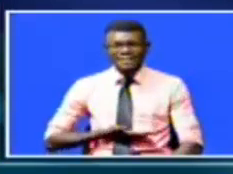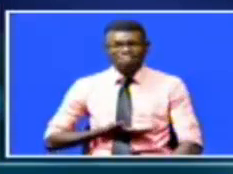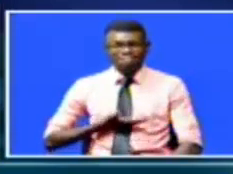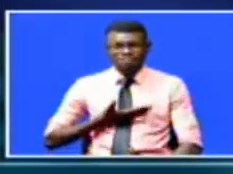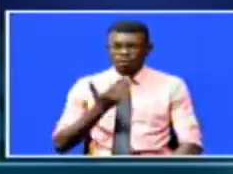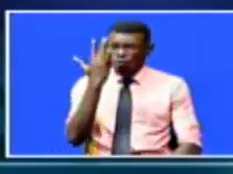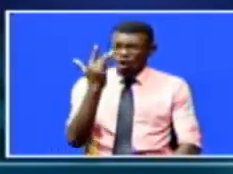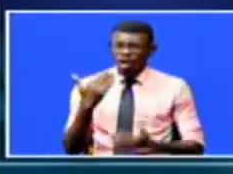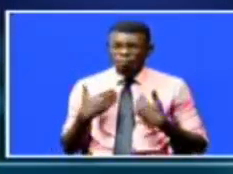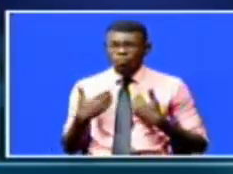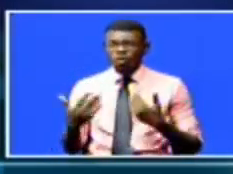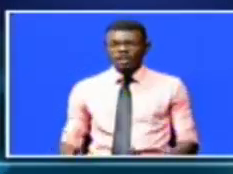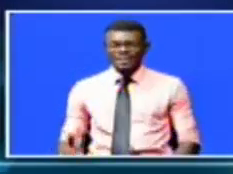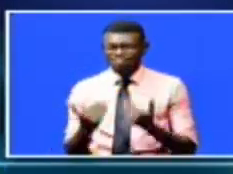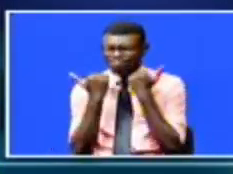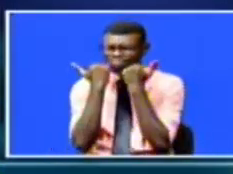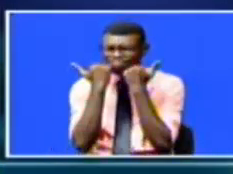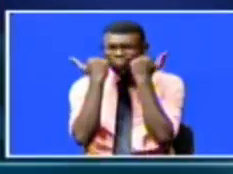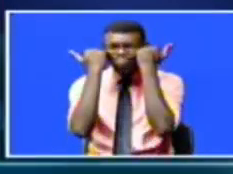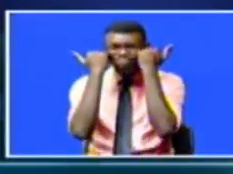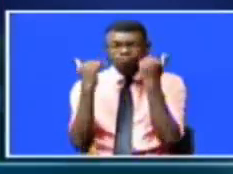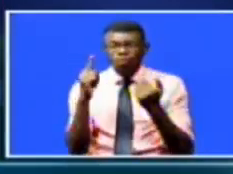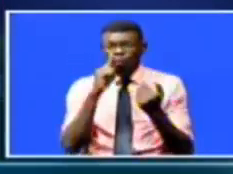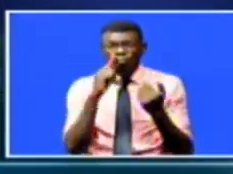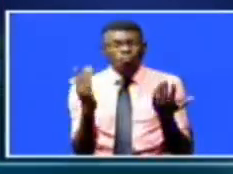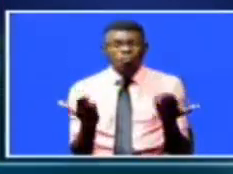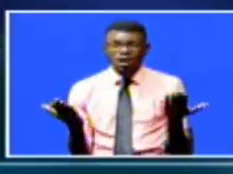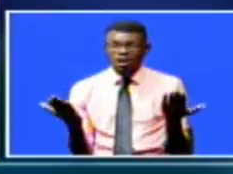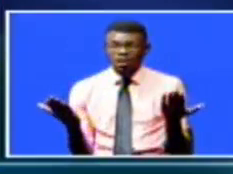here try to figure out where to seek refuge.